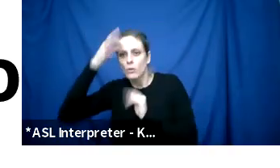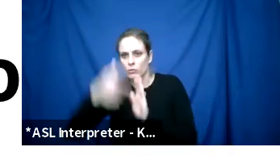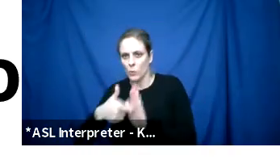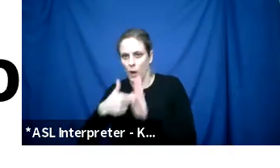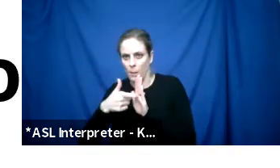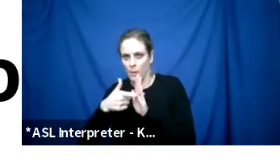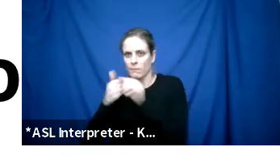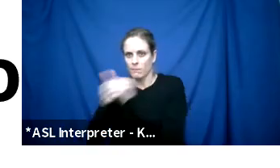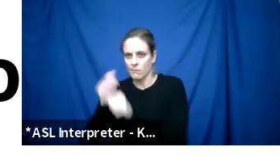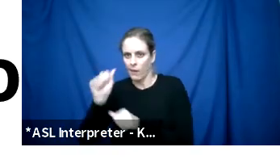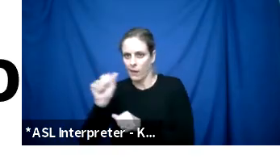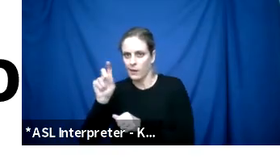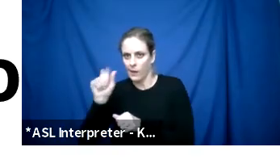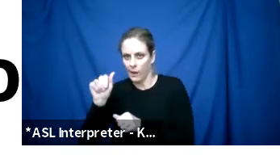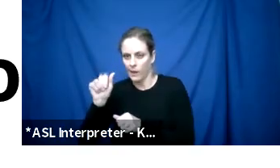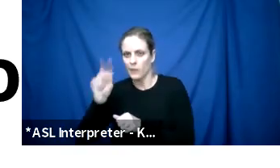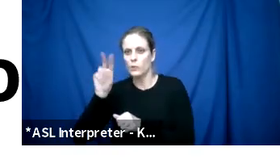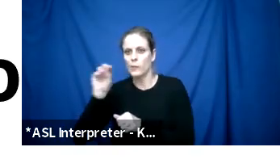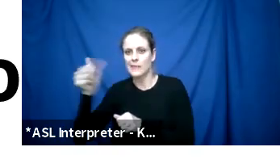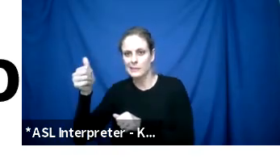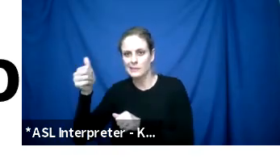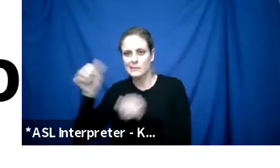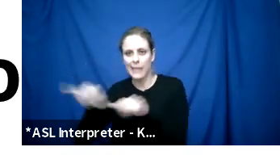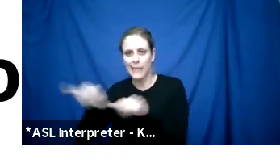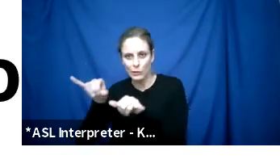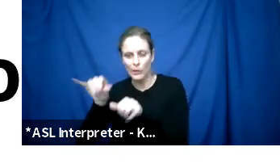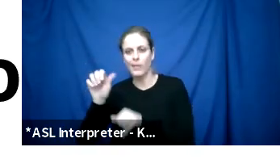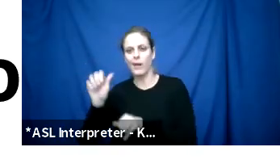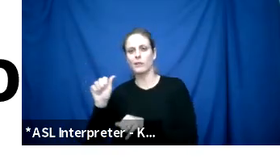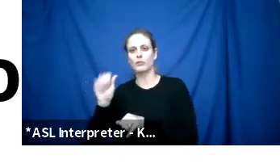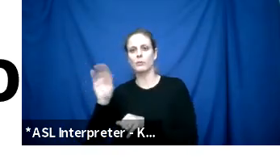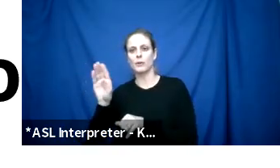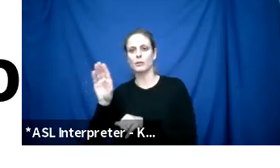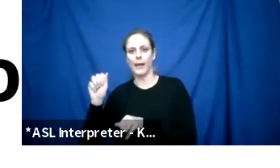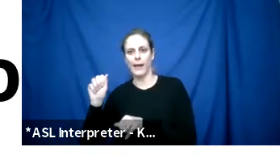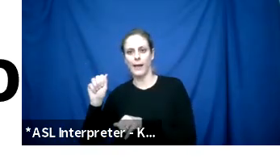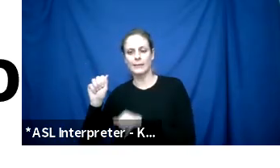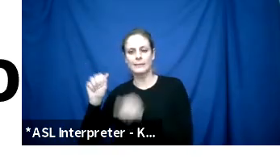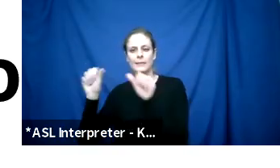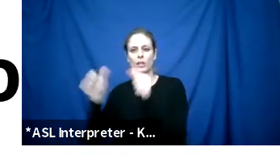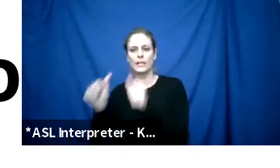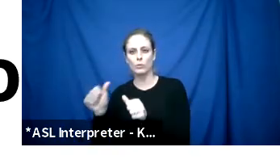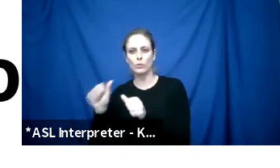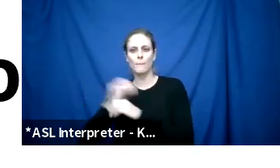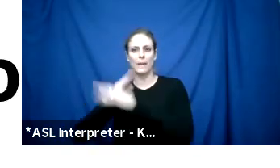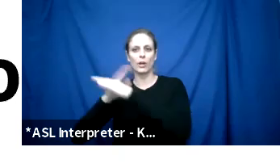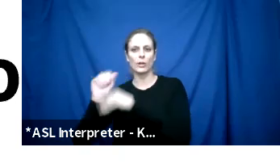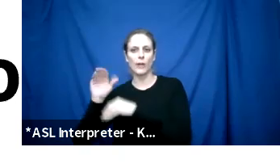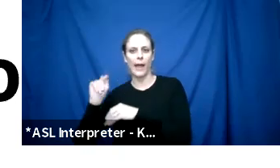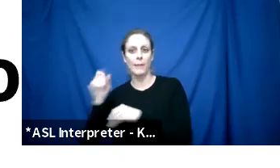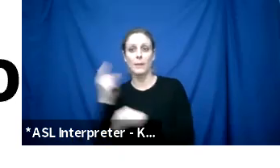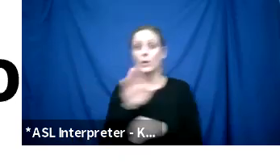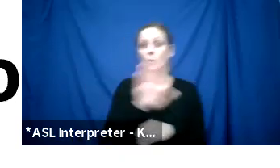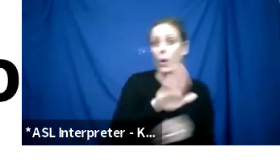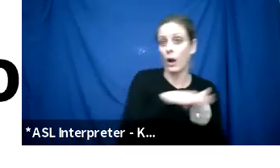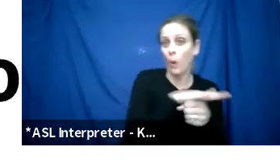Disabilities Act 2010 ADA standards and the Architectural Barriers Act accessibility standards, but that your local or state building